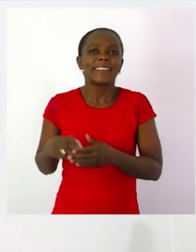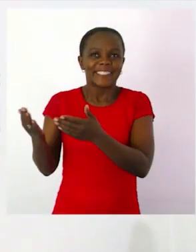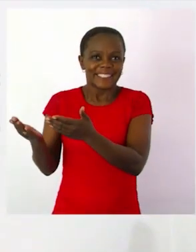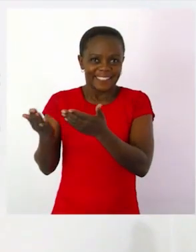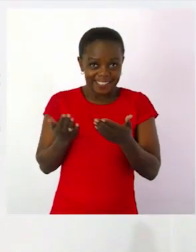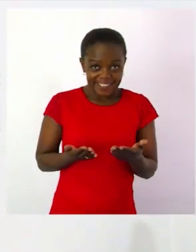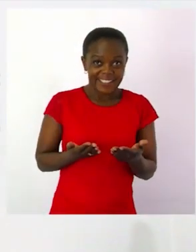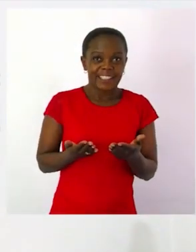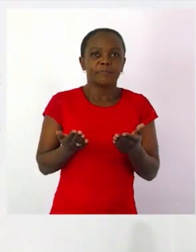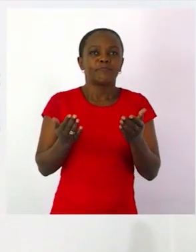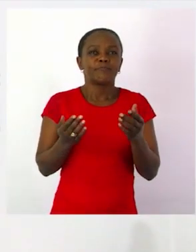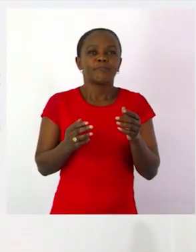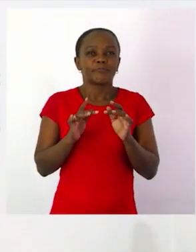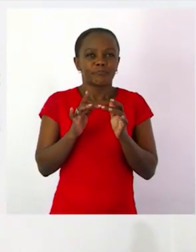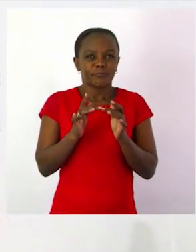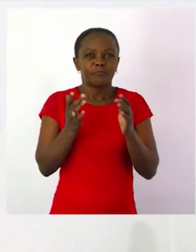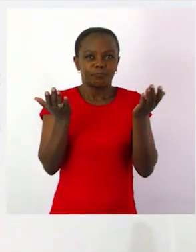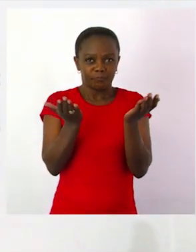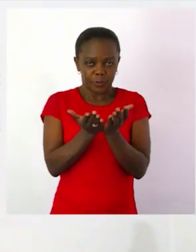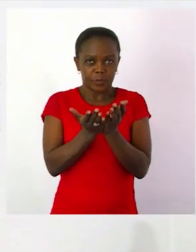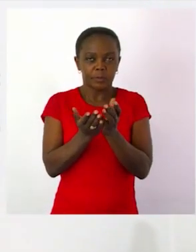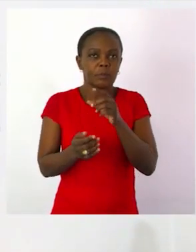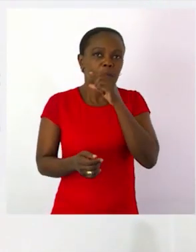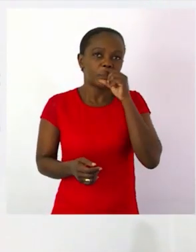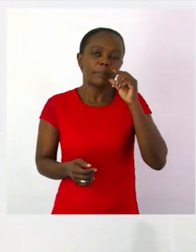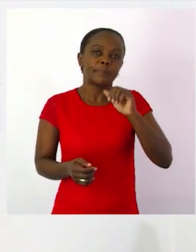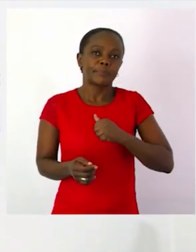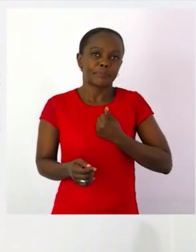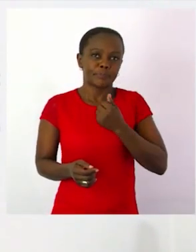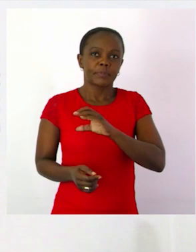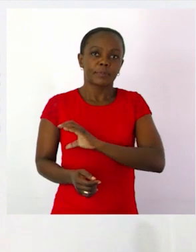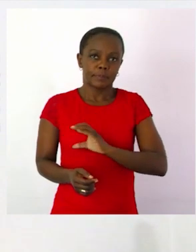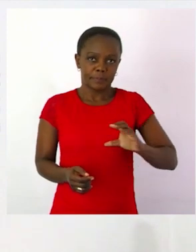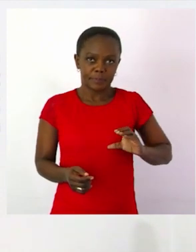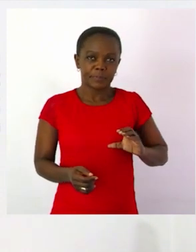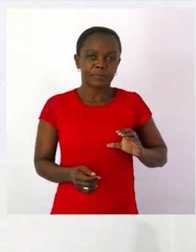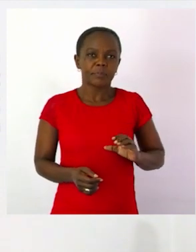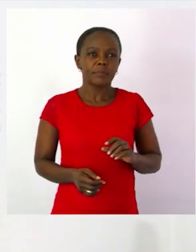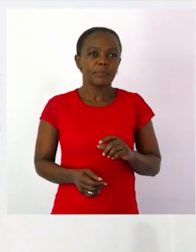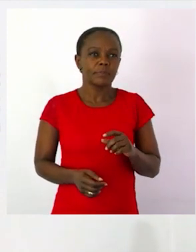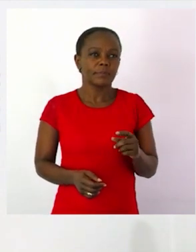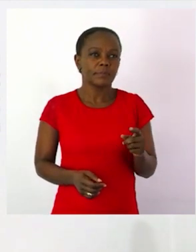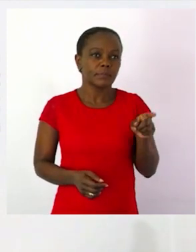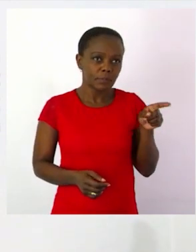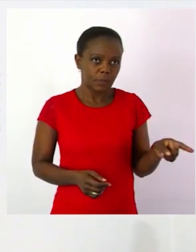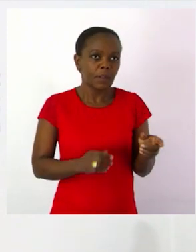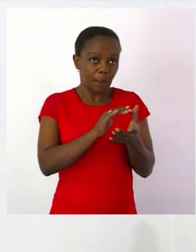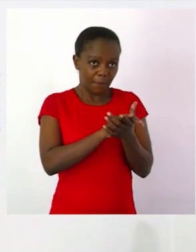Welcome to My Zone Online School. My name is Teacher Louisa. I'm not here alone, I'm here with my